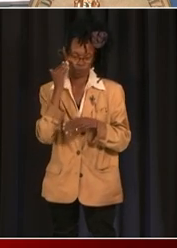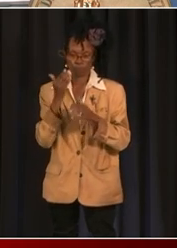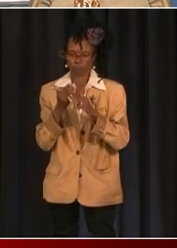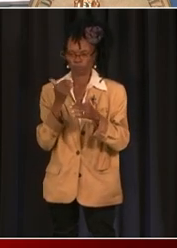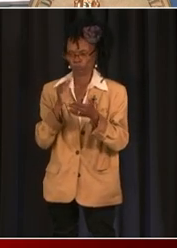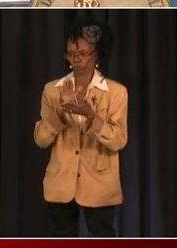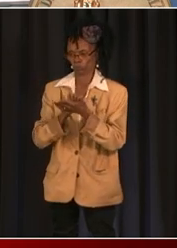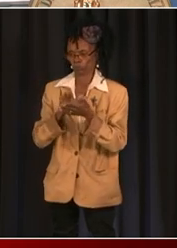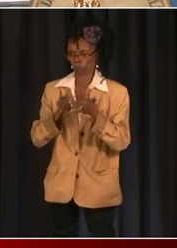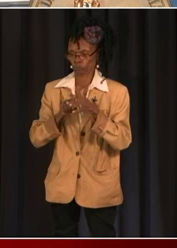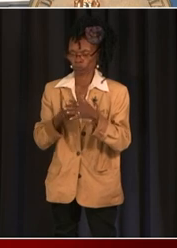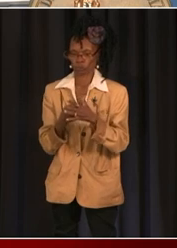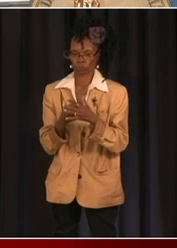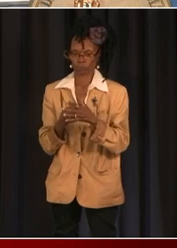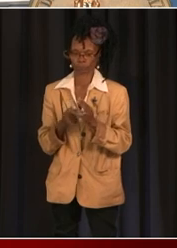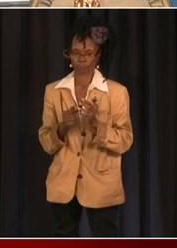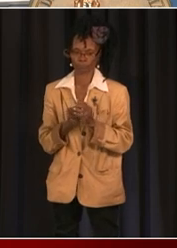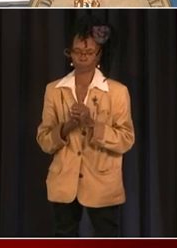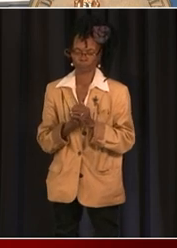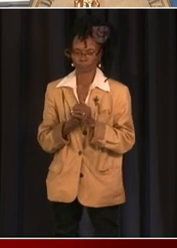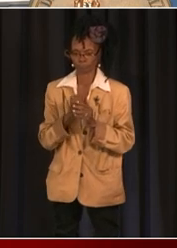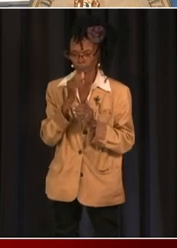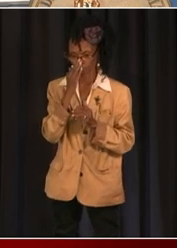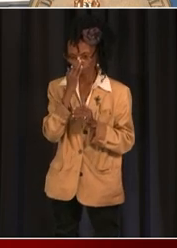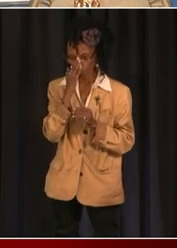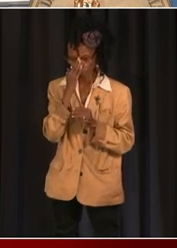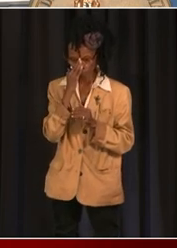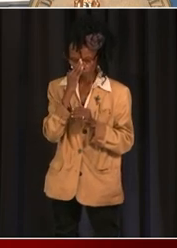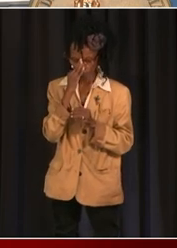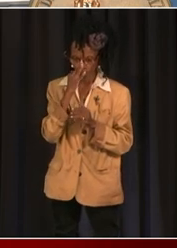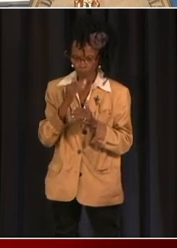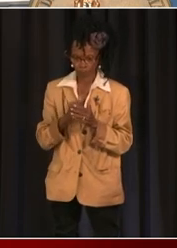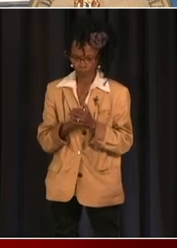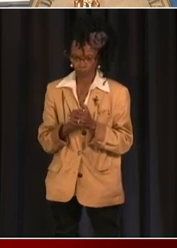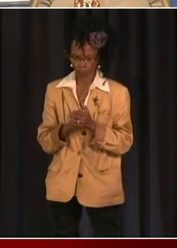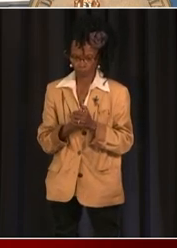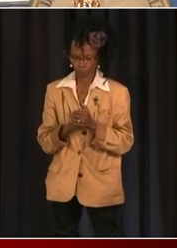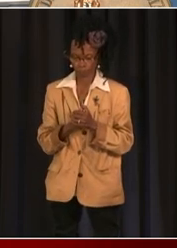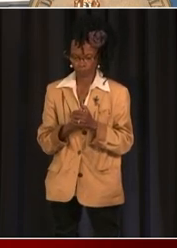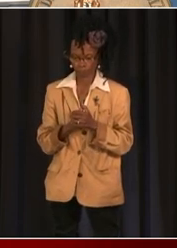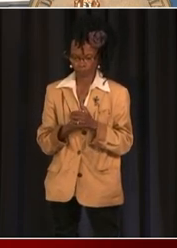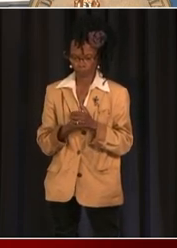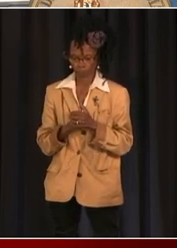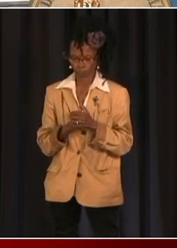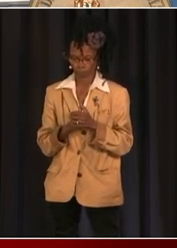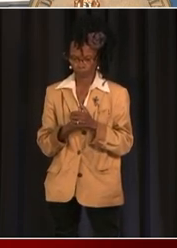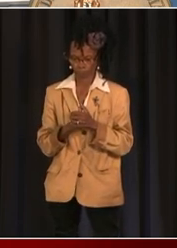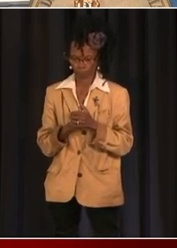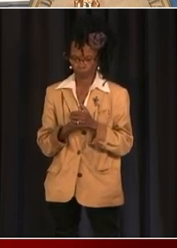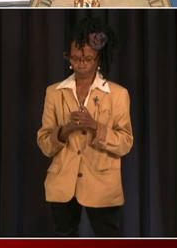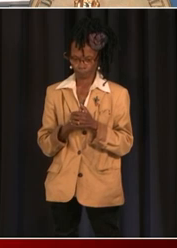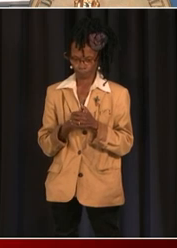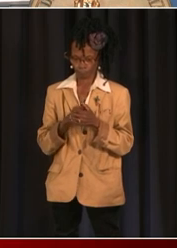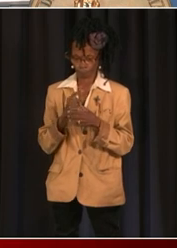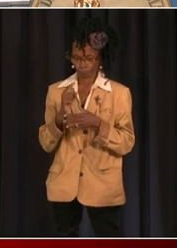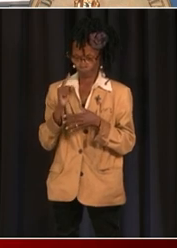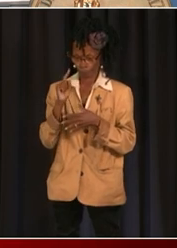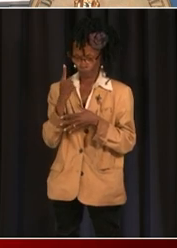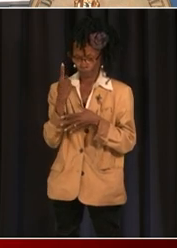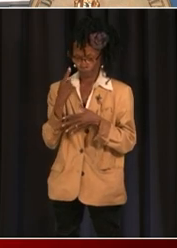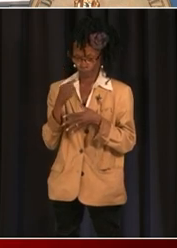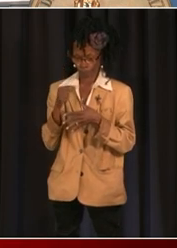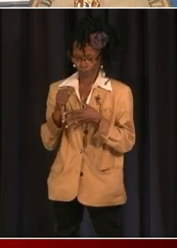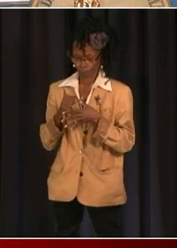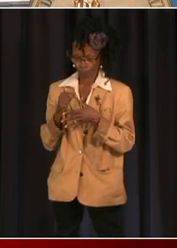as children return to school. First, and as everyone knows, that